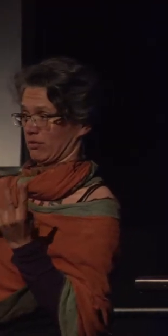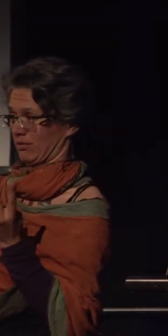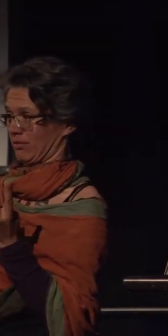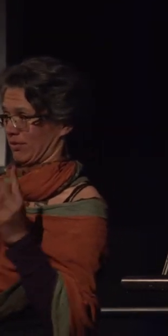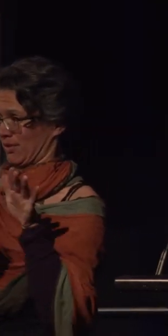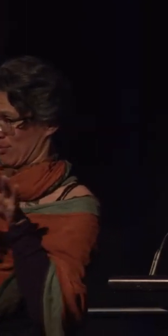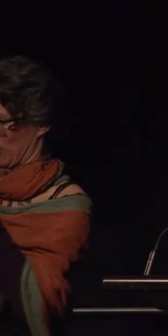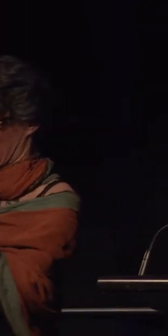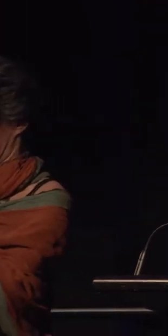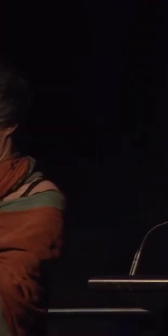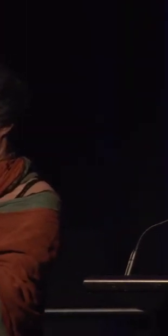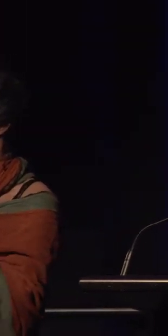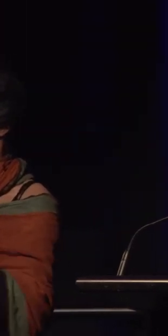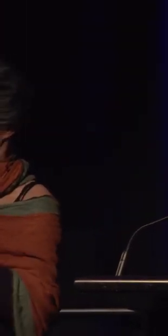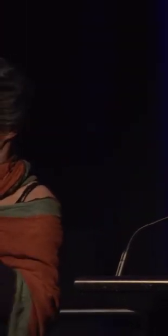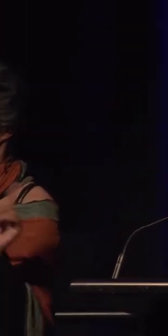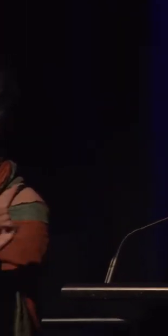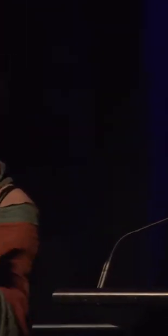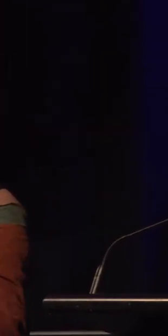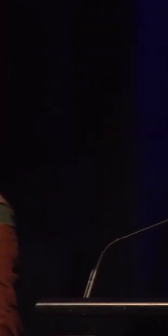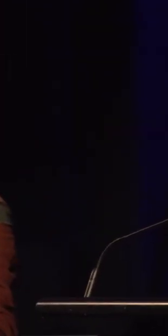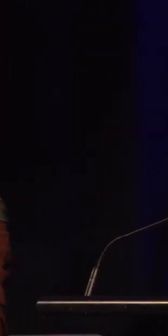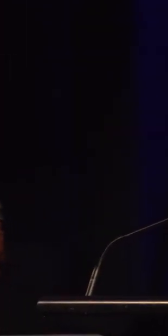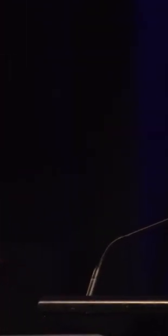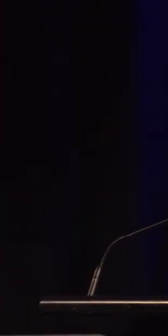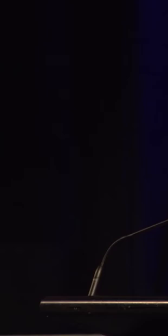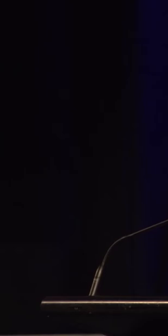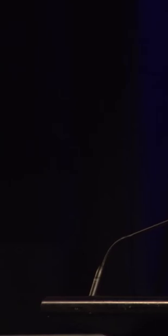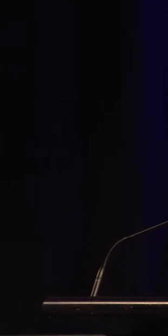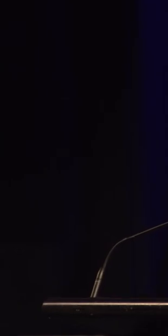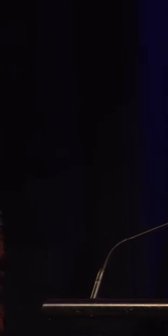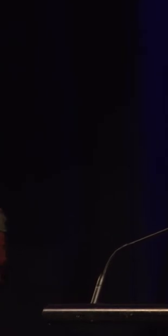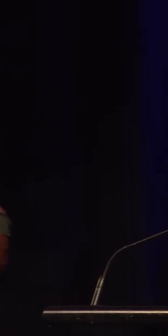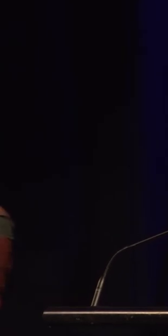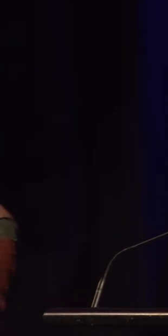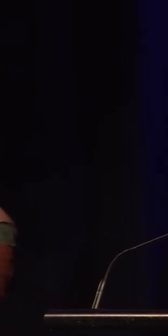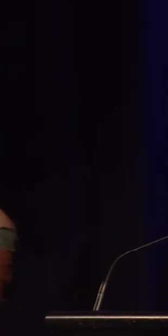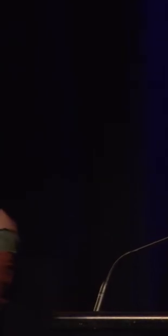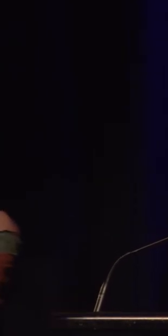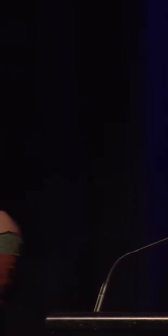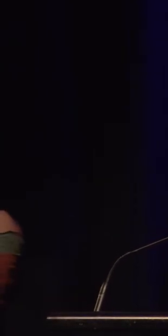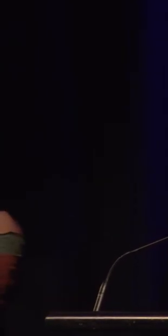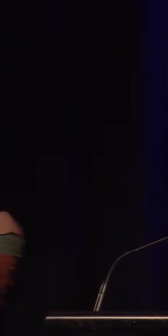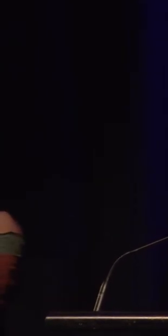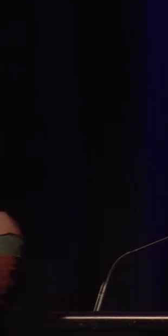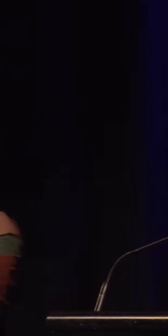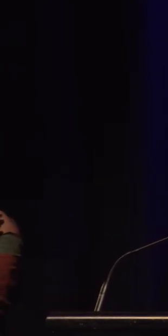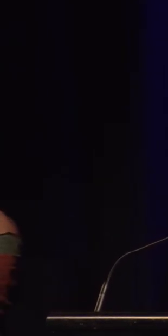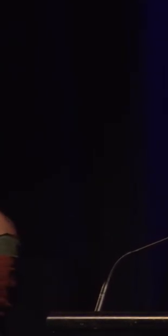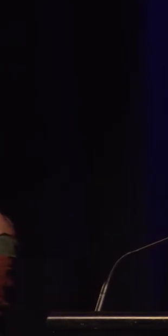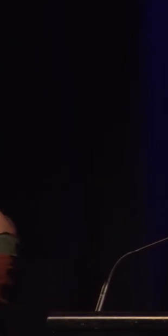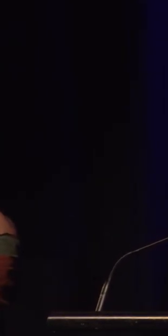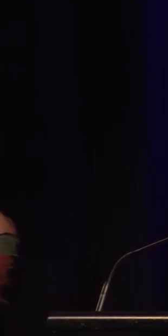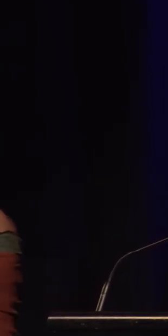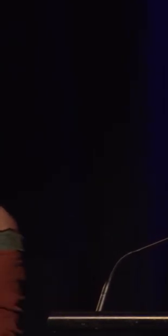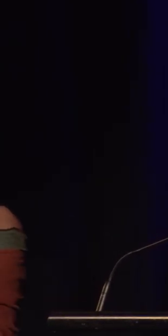Commerce. We will start off this evening as per your programs, which I hope you've all got one of those, with a 3-minute opening